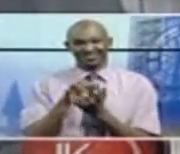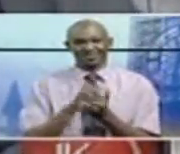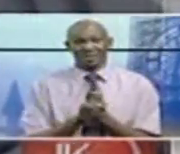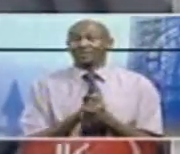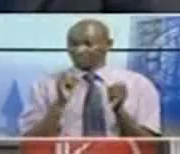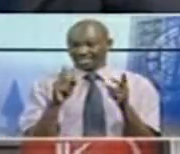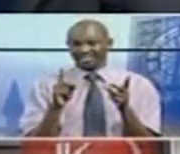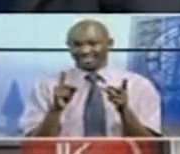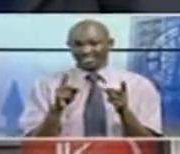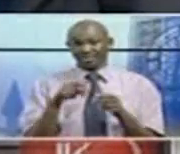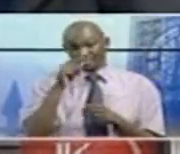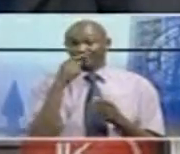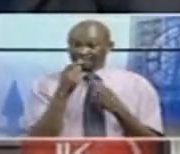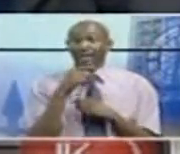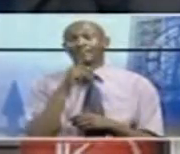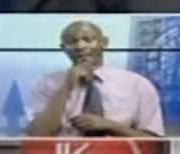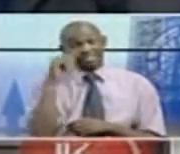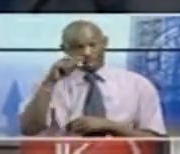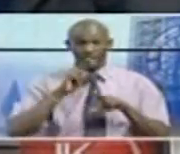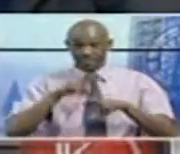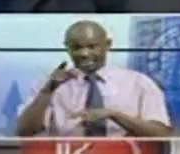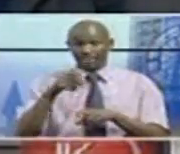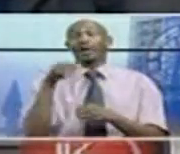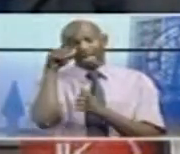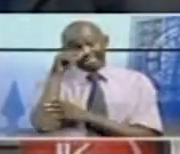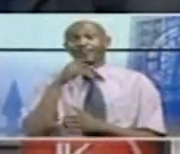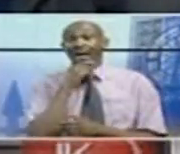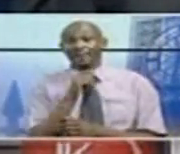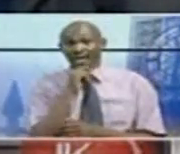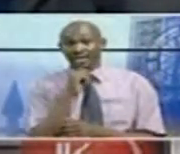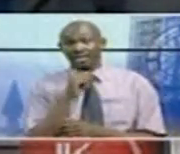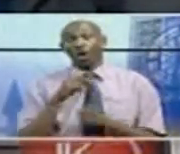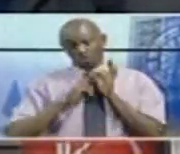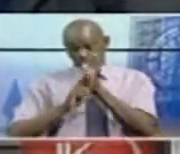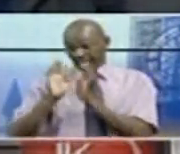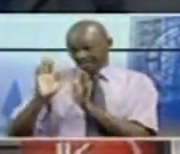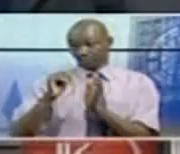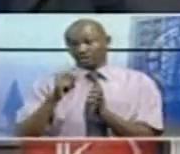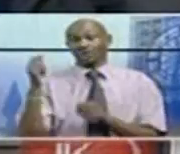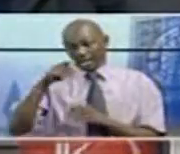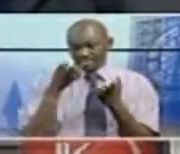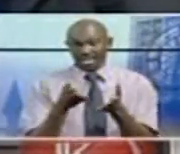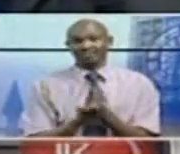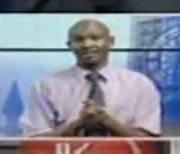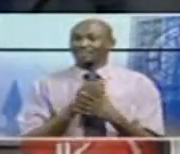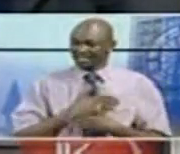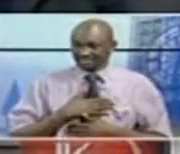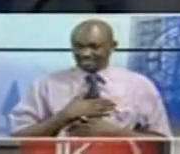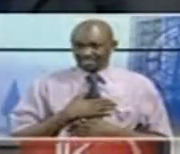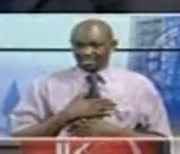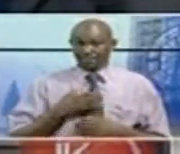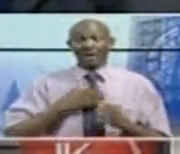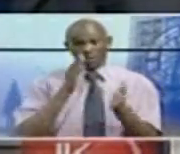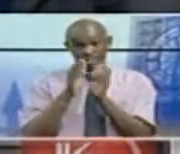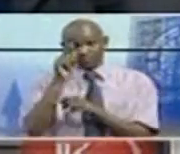By the way, thank you. Are you going to tell Baba to come on the bench? I will ask Baba on your behalf to come on the bench. Please. Next week. Yeah. Please. I will. And then I'll